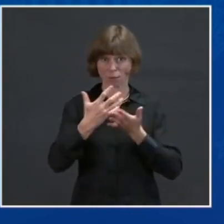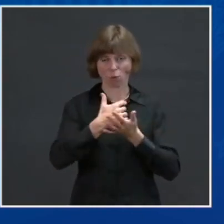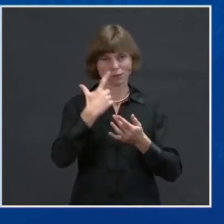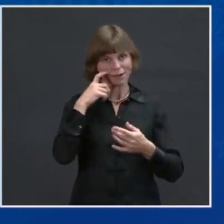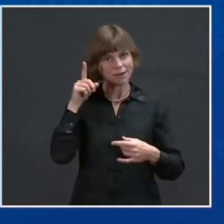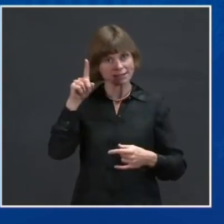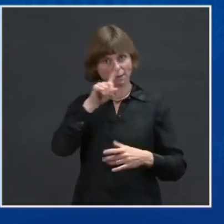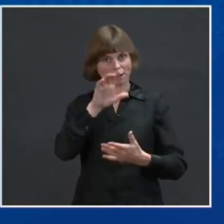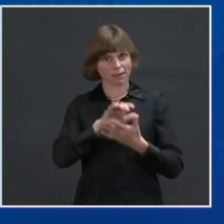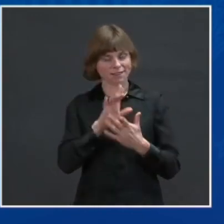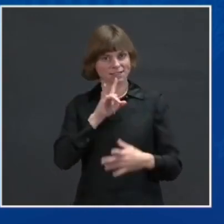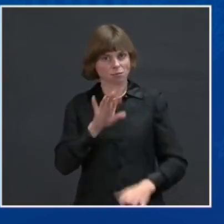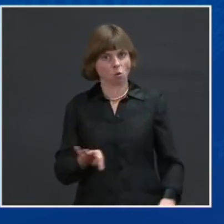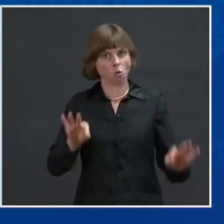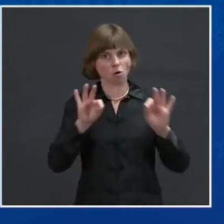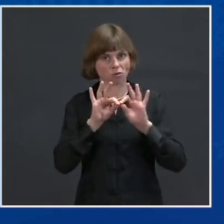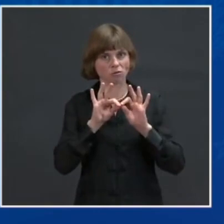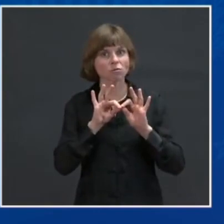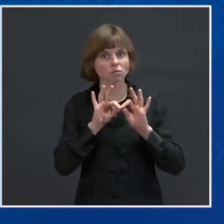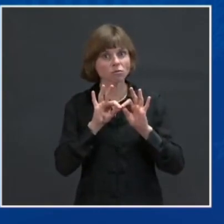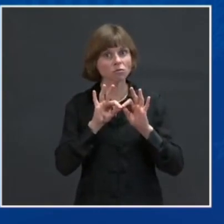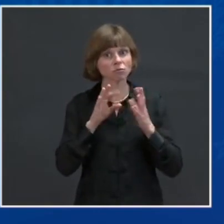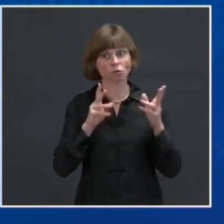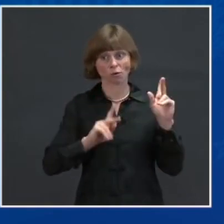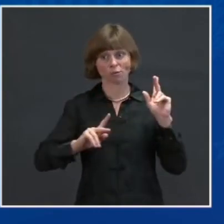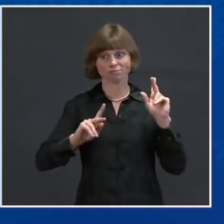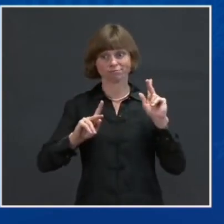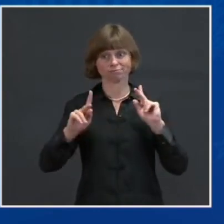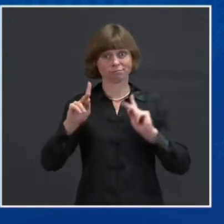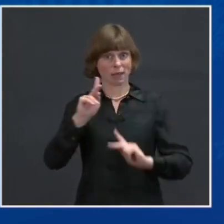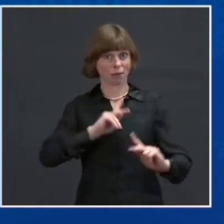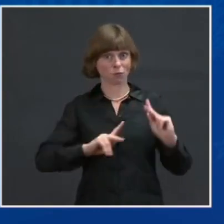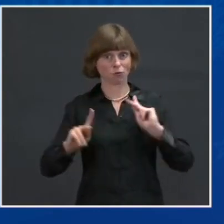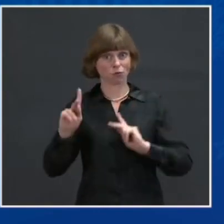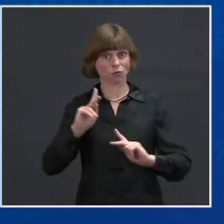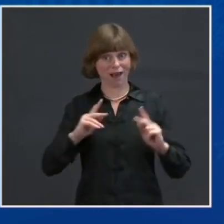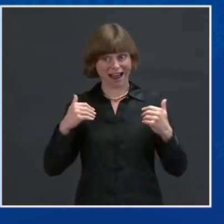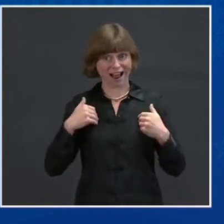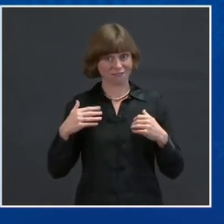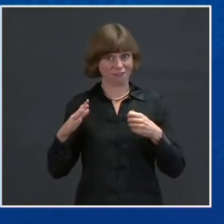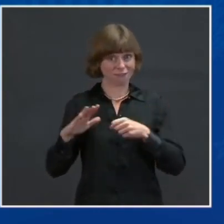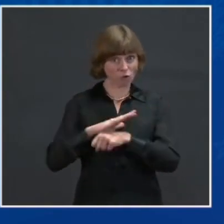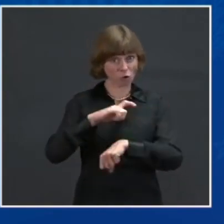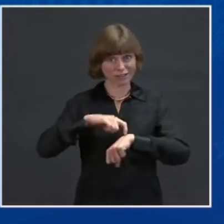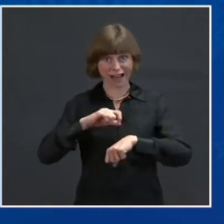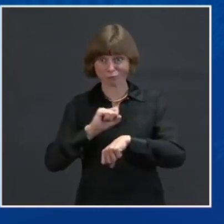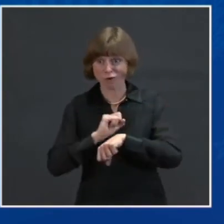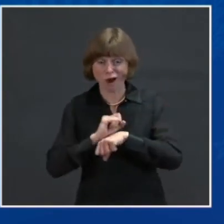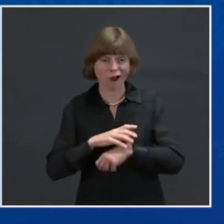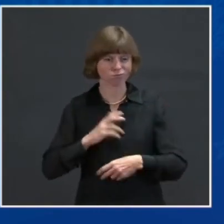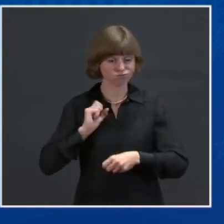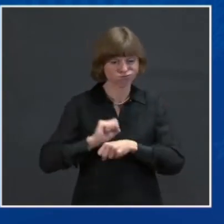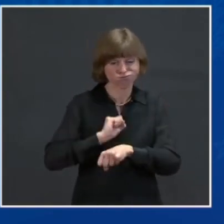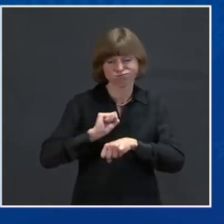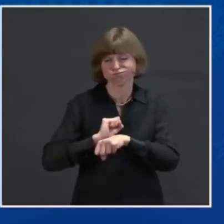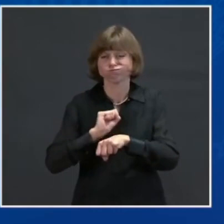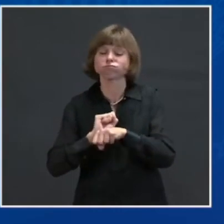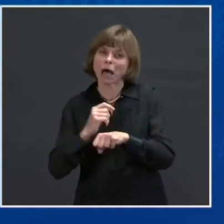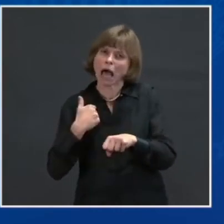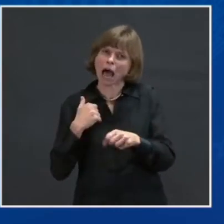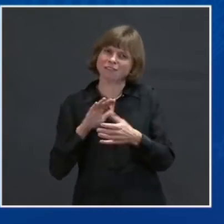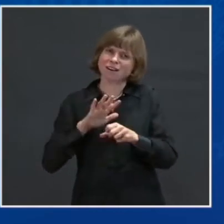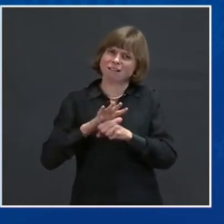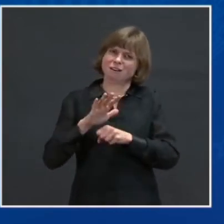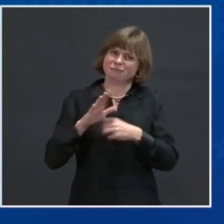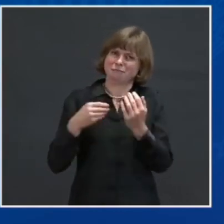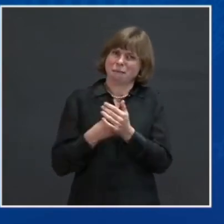important for American men and women who have a full-time job, working hard, to have a decent wage, and he thinks